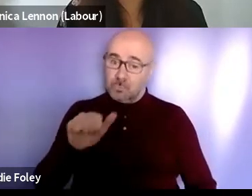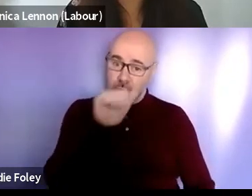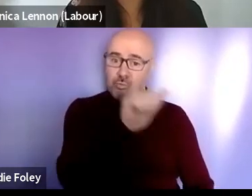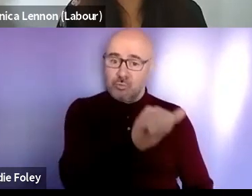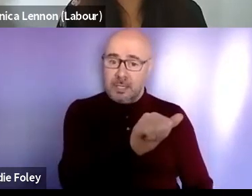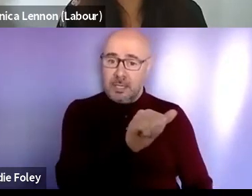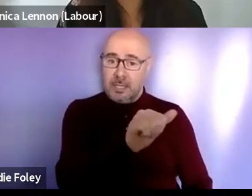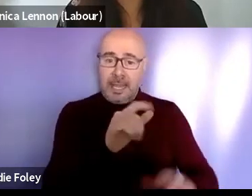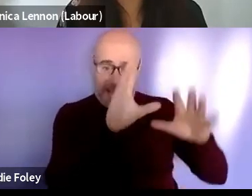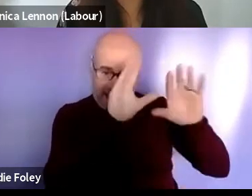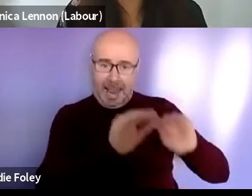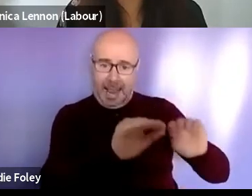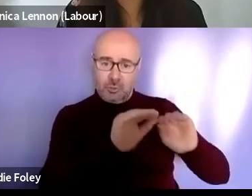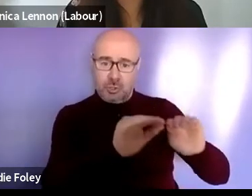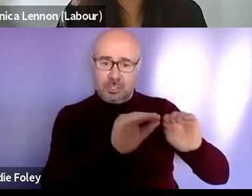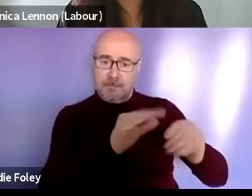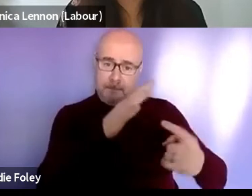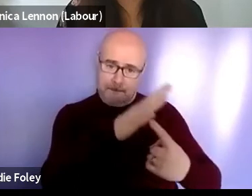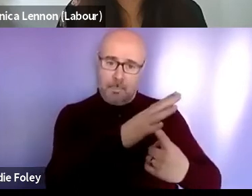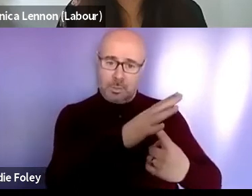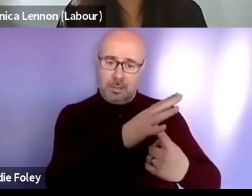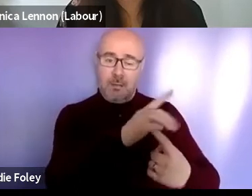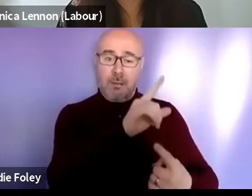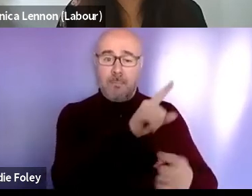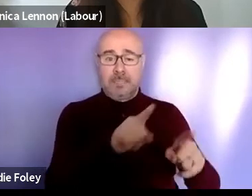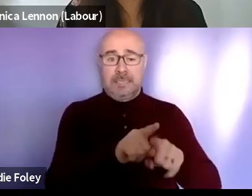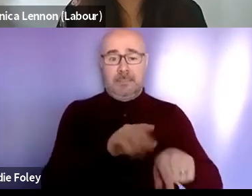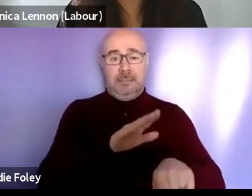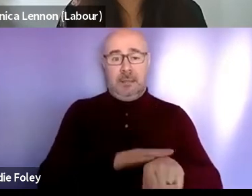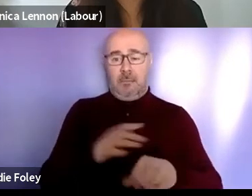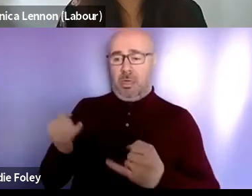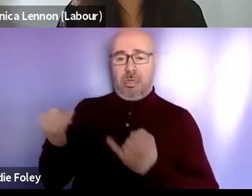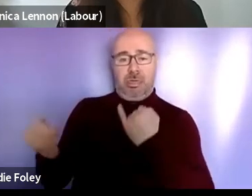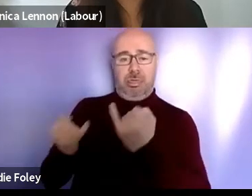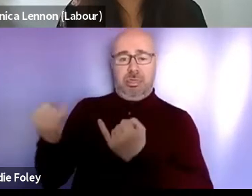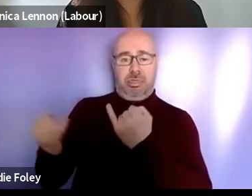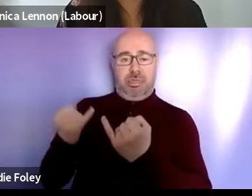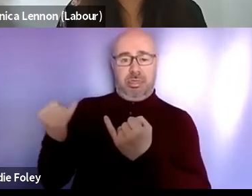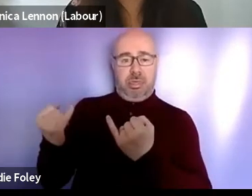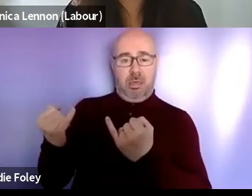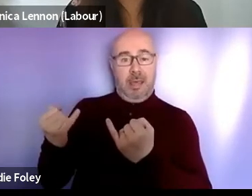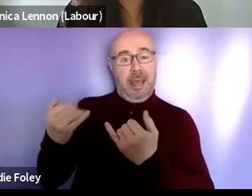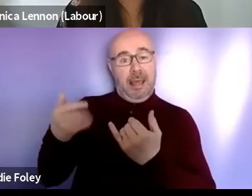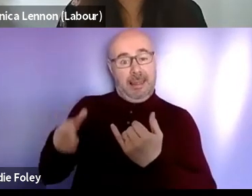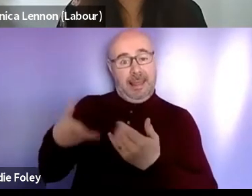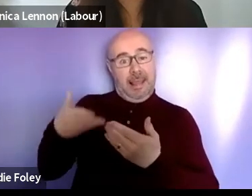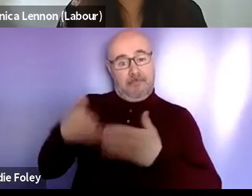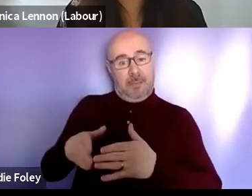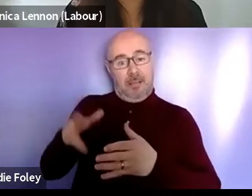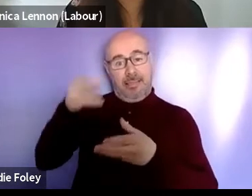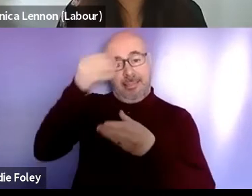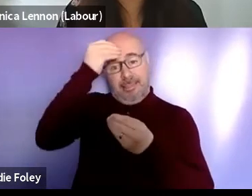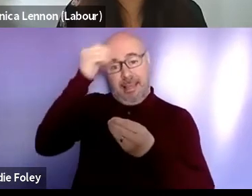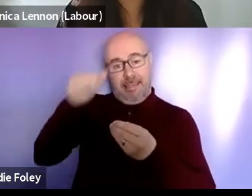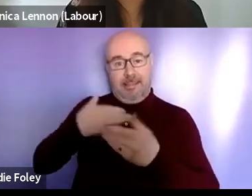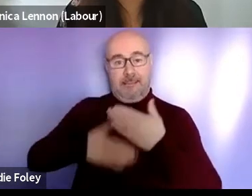de-education. People have learned these behaviours, and it's such a tough question for me because I'm on the receiving end of this kind of abuse